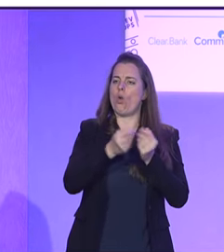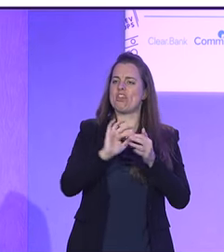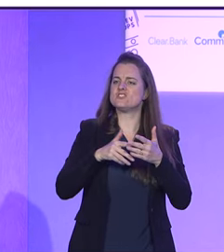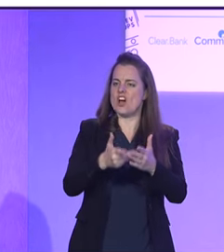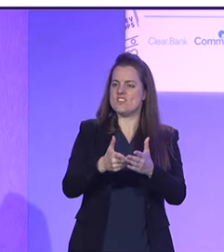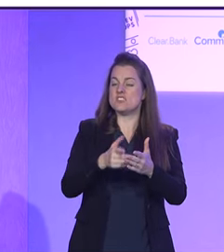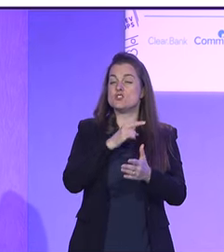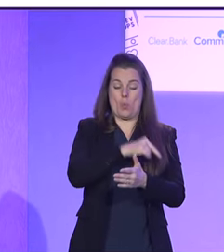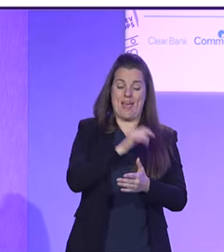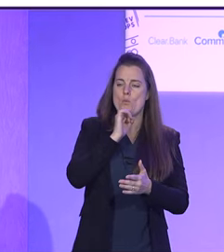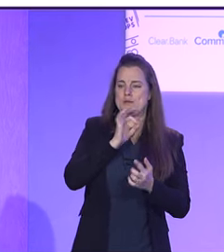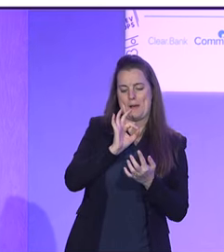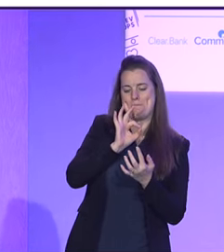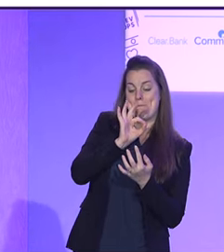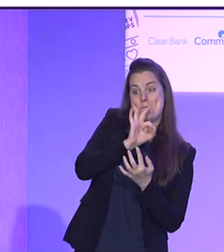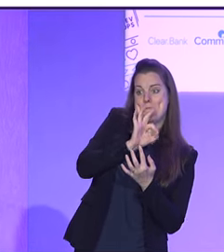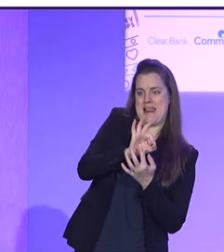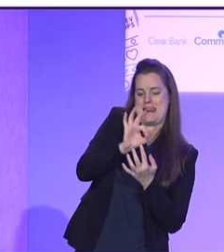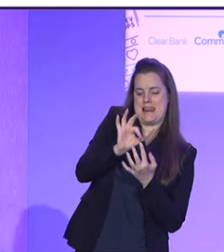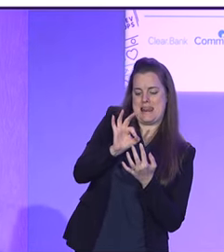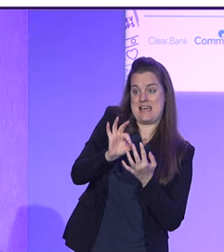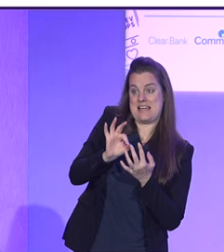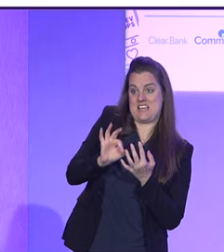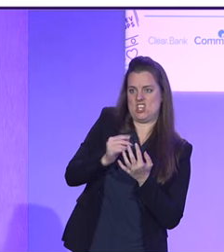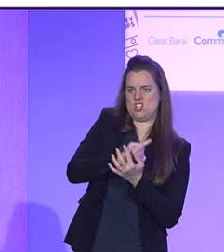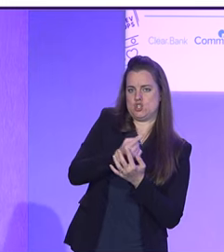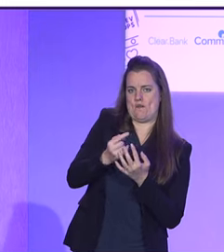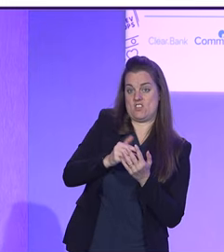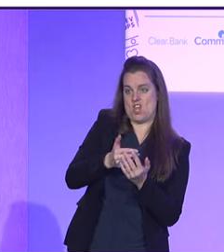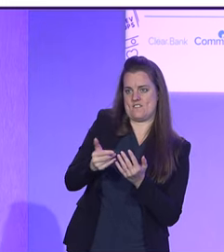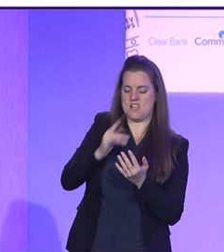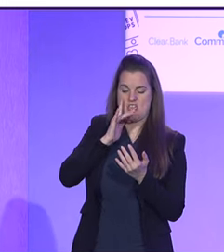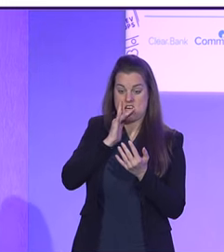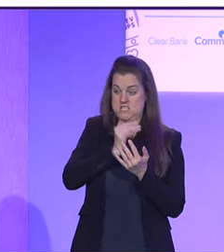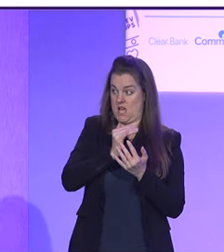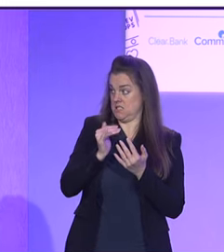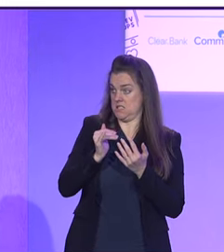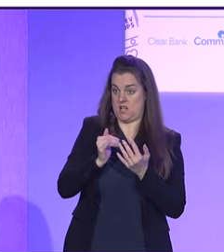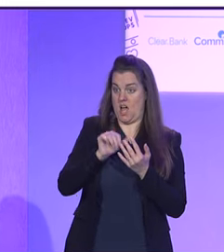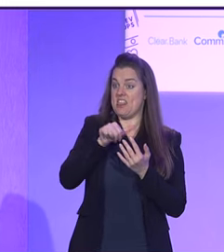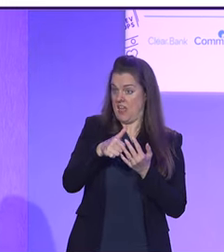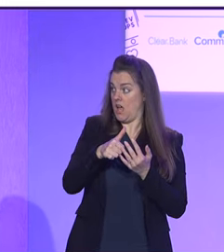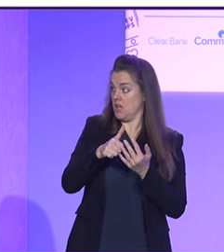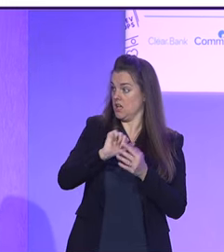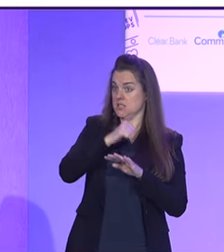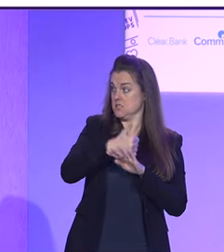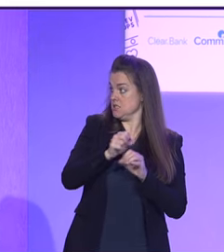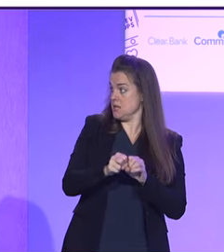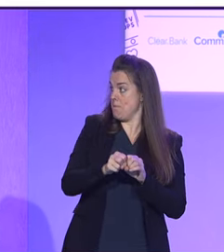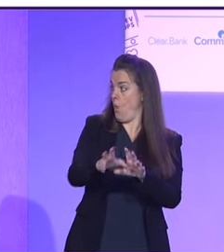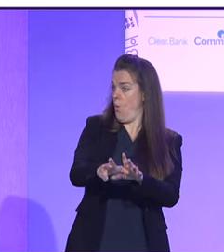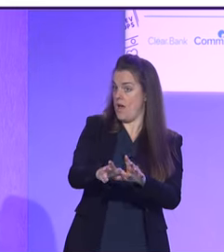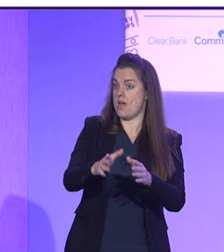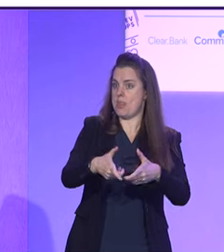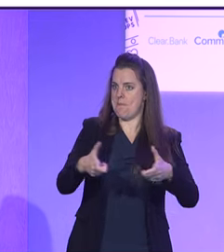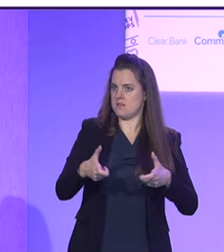would pin the versions of each of these services that they've tested against each other and then deploy this whole bundle.